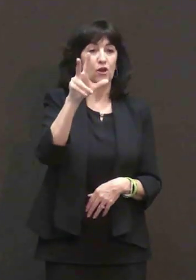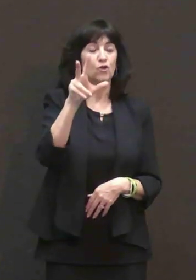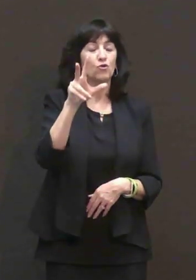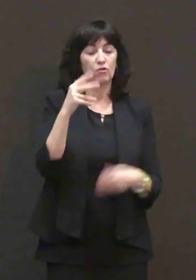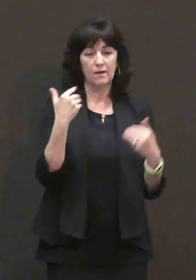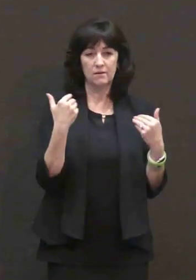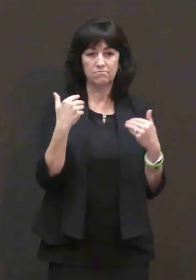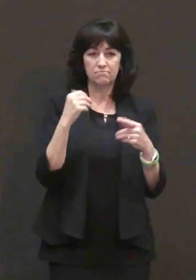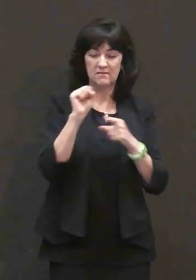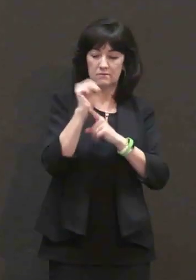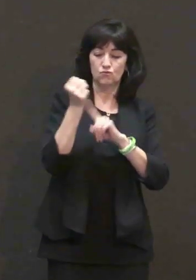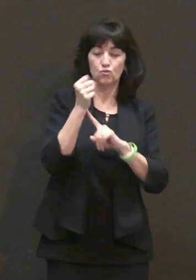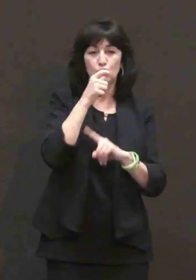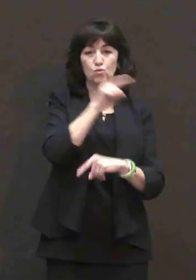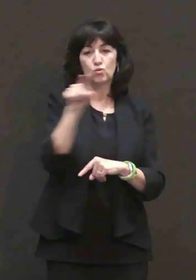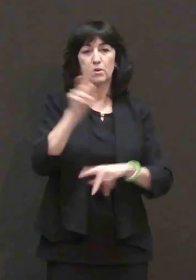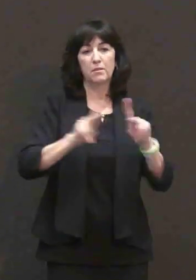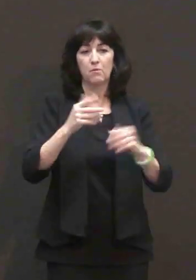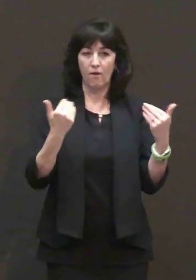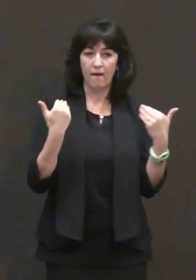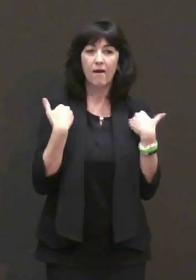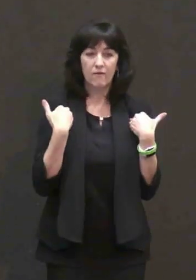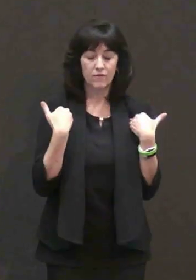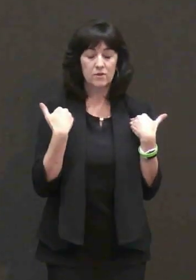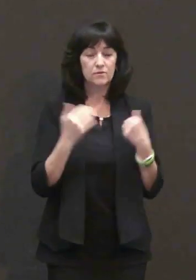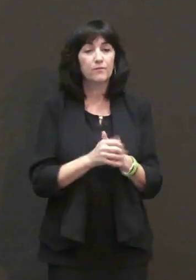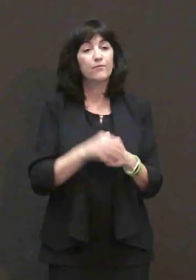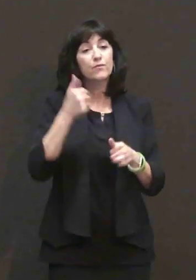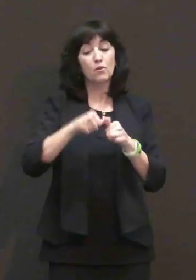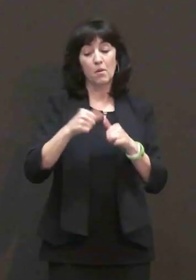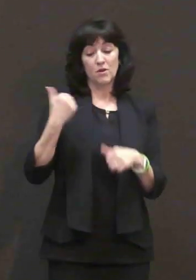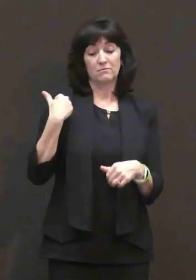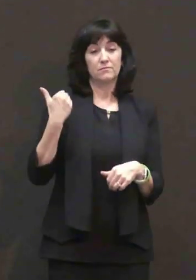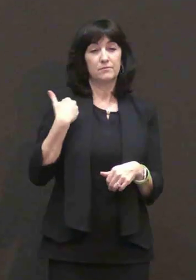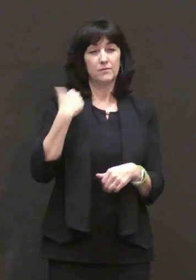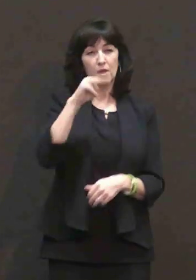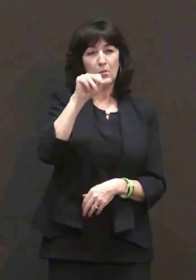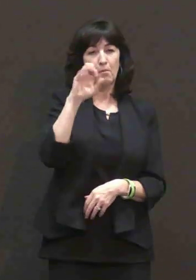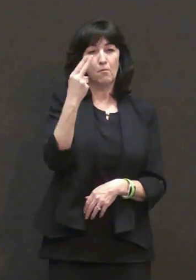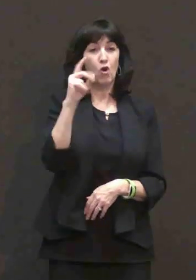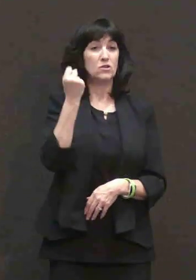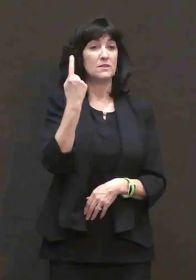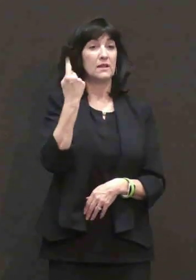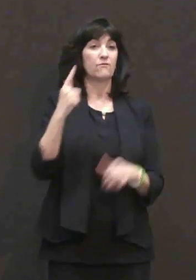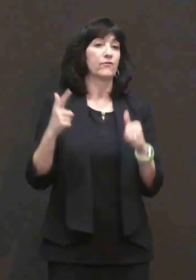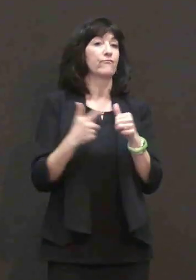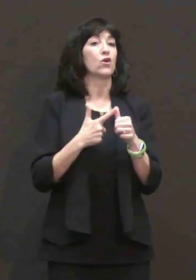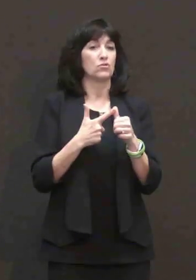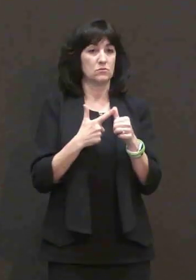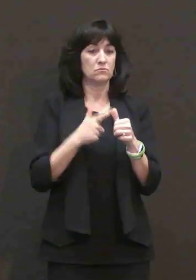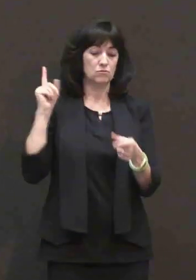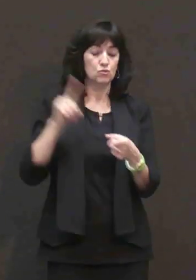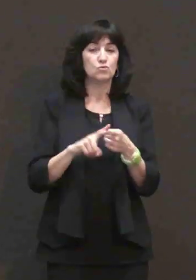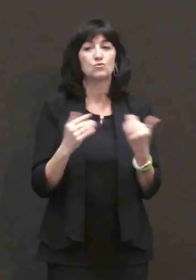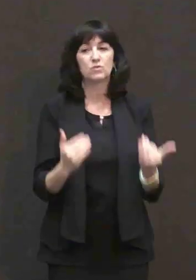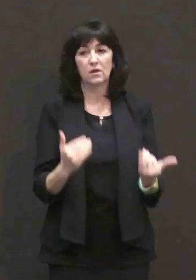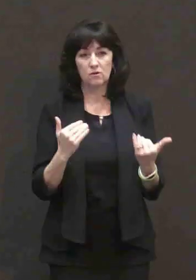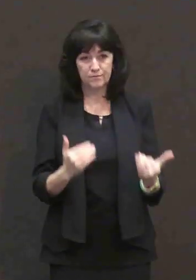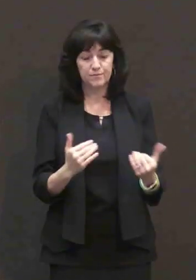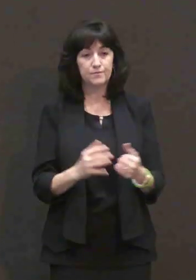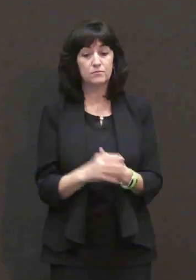cases. Our first case, you'll remember, was back in March 11th. We've had 15 deaths, all of which